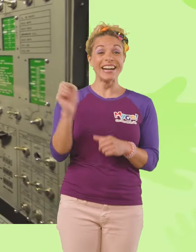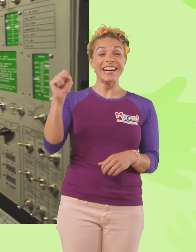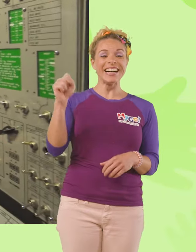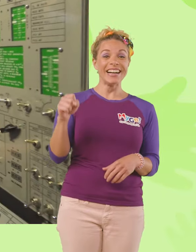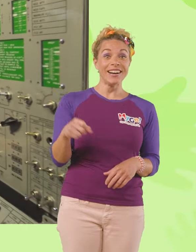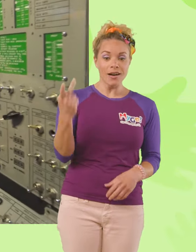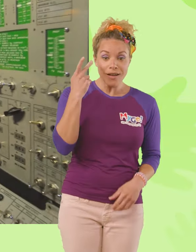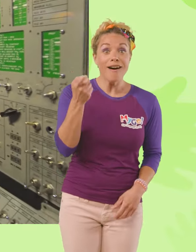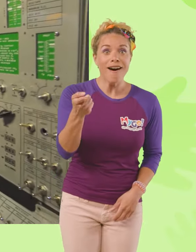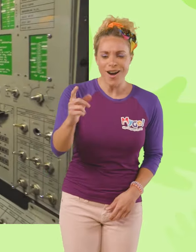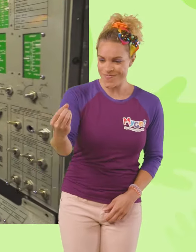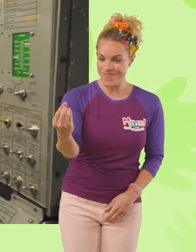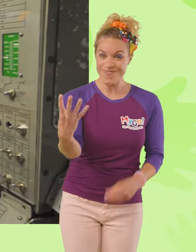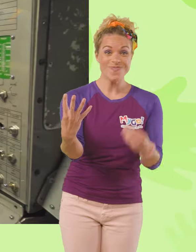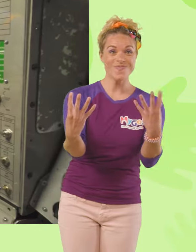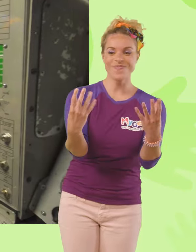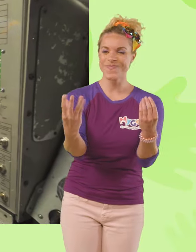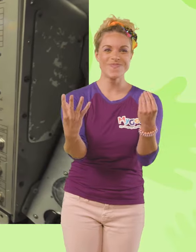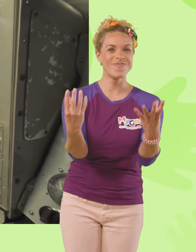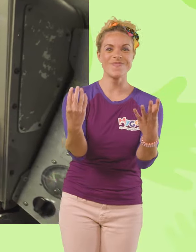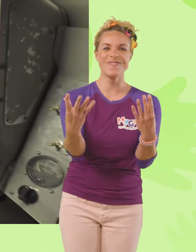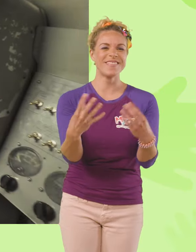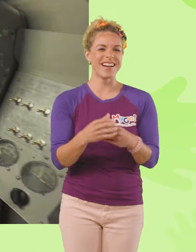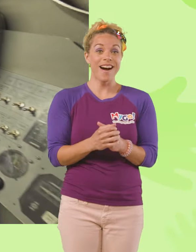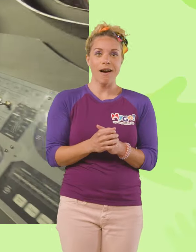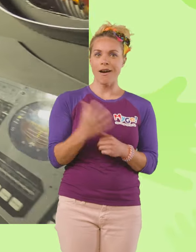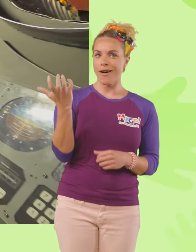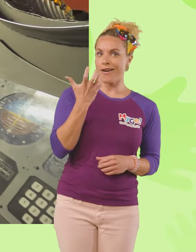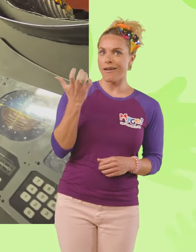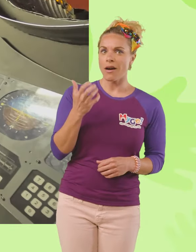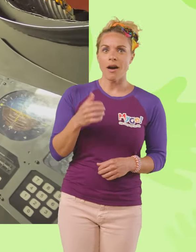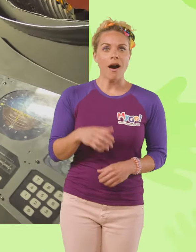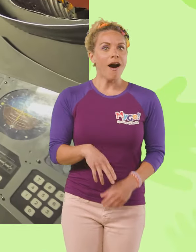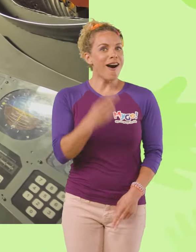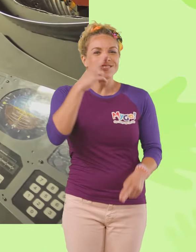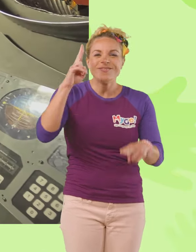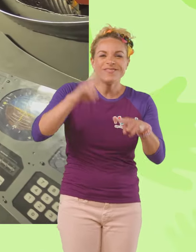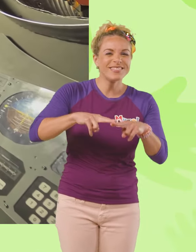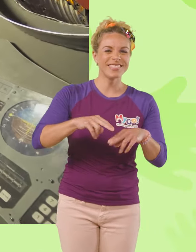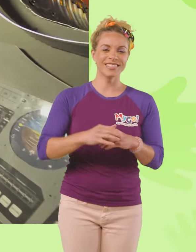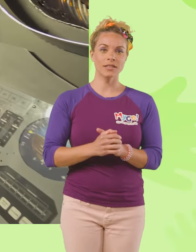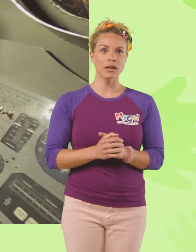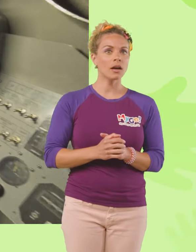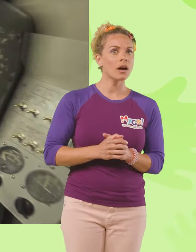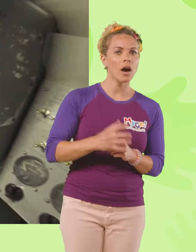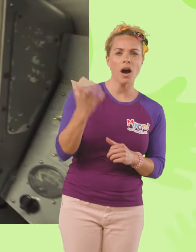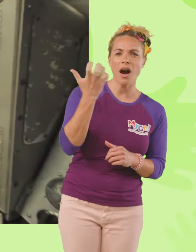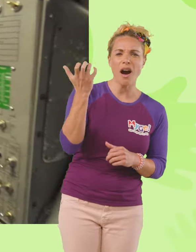Yeah, look, I just made all those things light up. Whoa, this is fun.